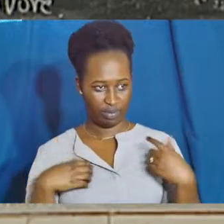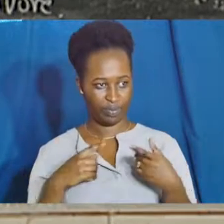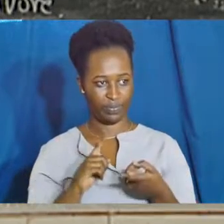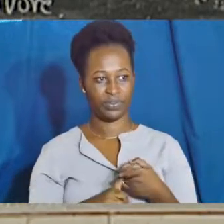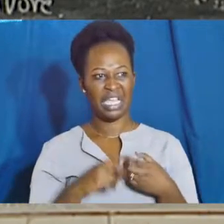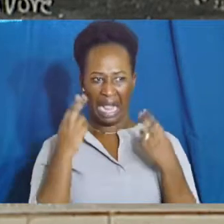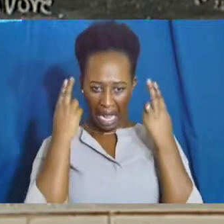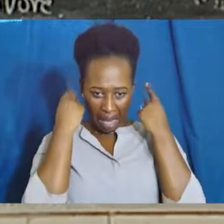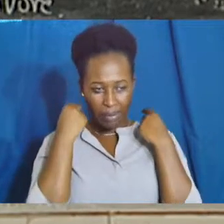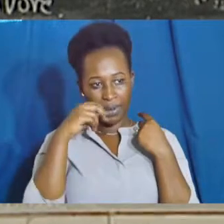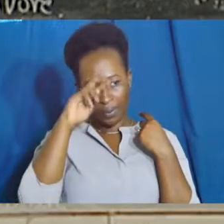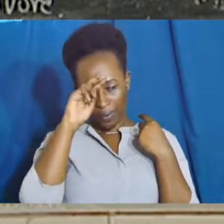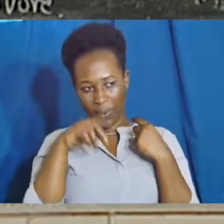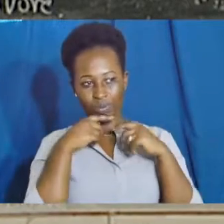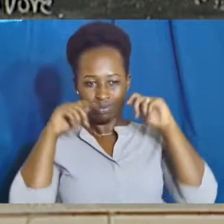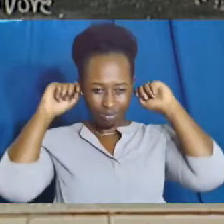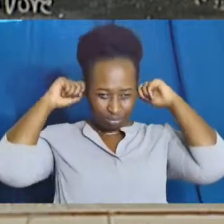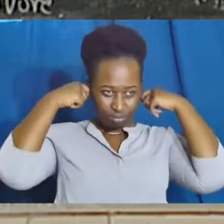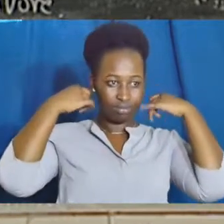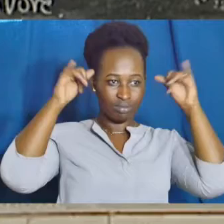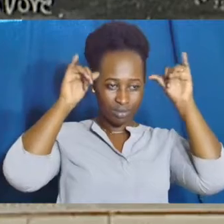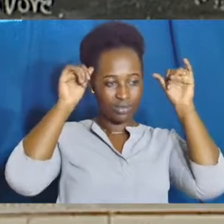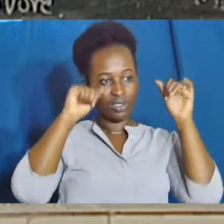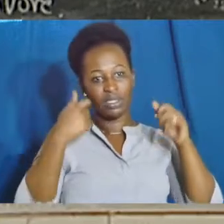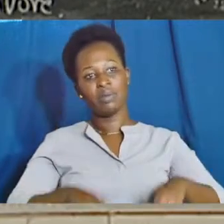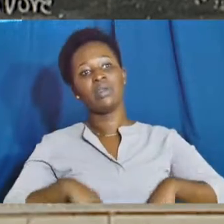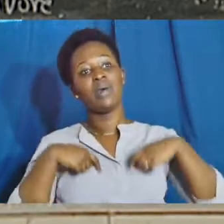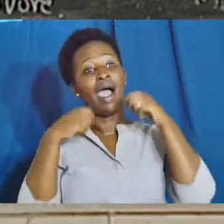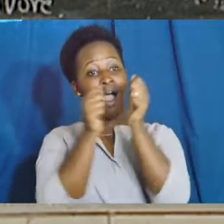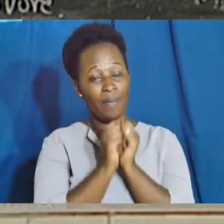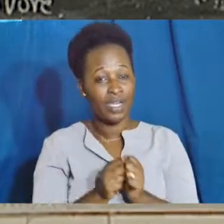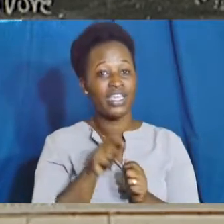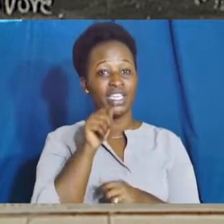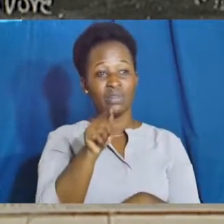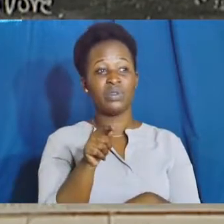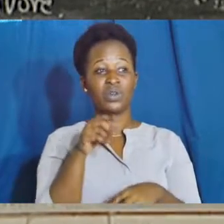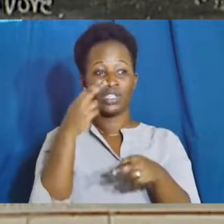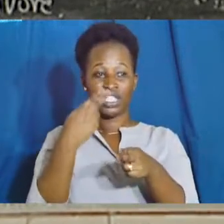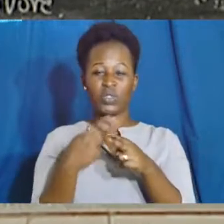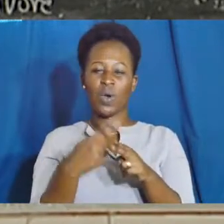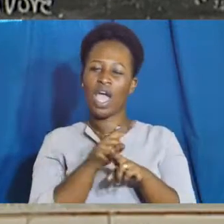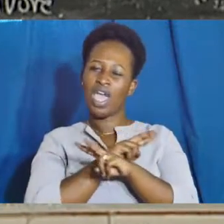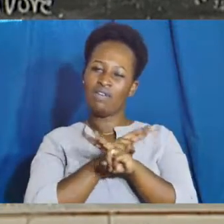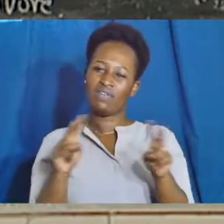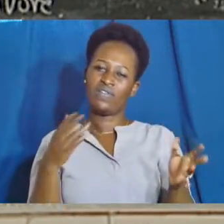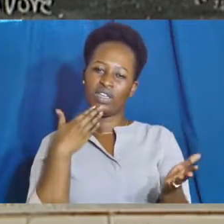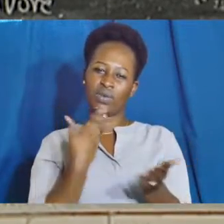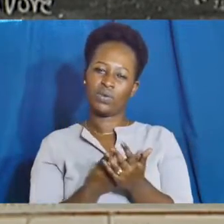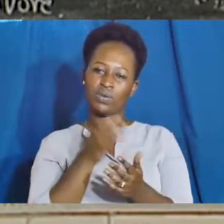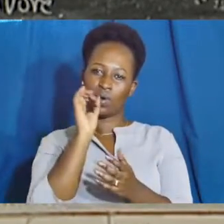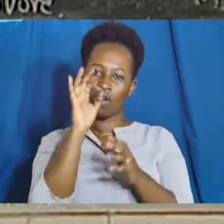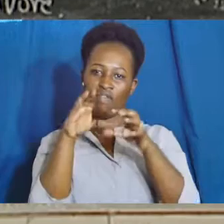goats, sheep, cows, and so on, living together. So that one is a very good example